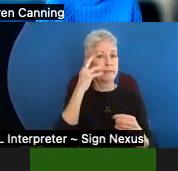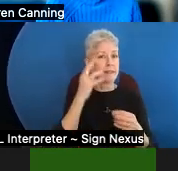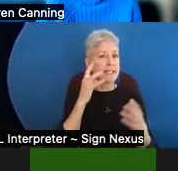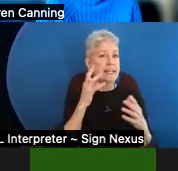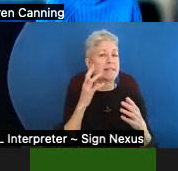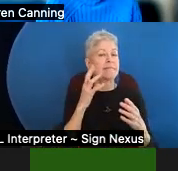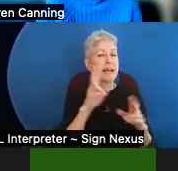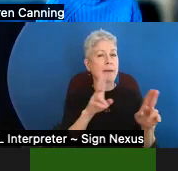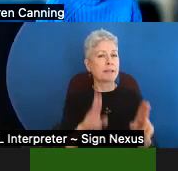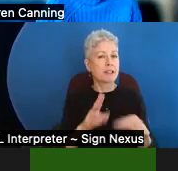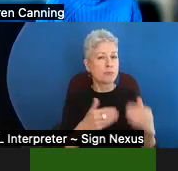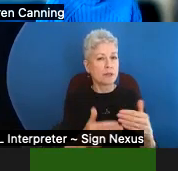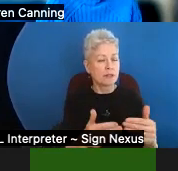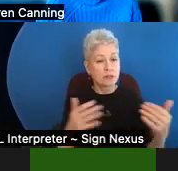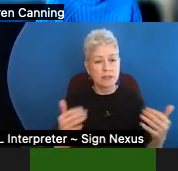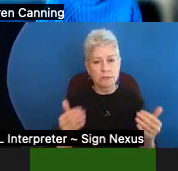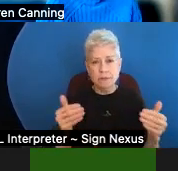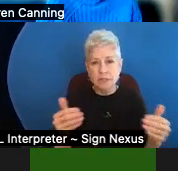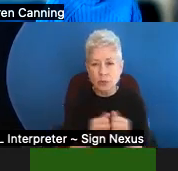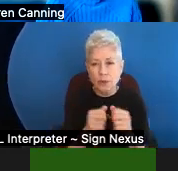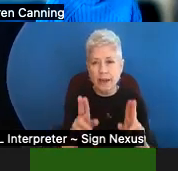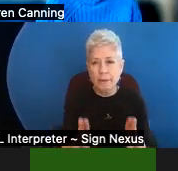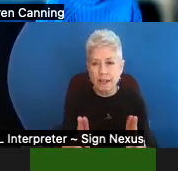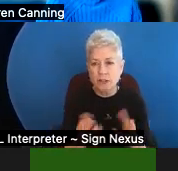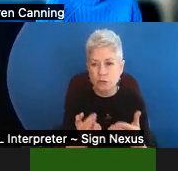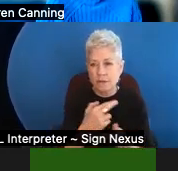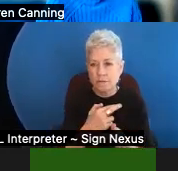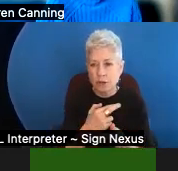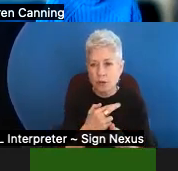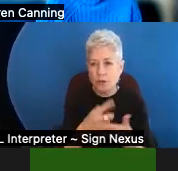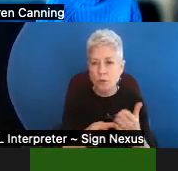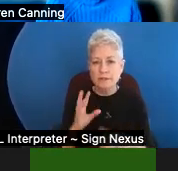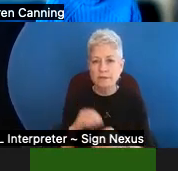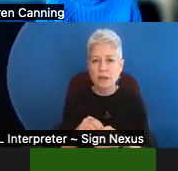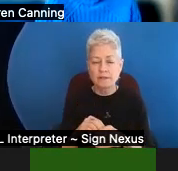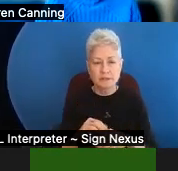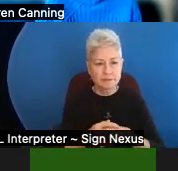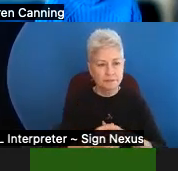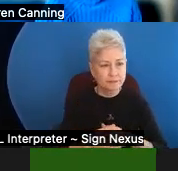So let's move forward with the application, reviewing what that entails.